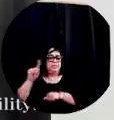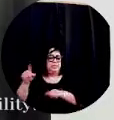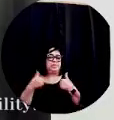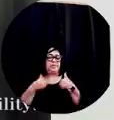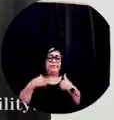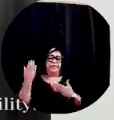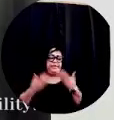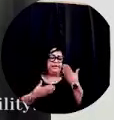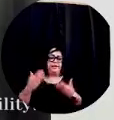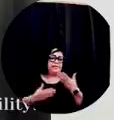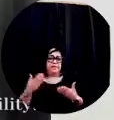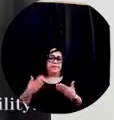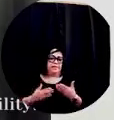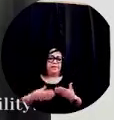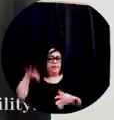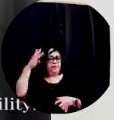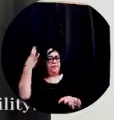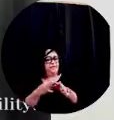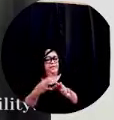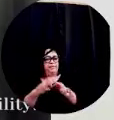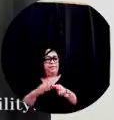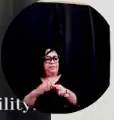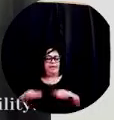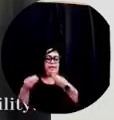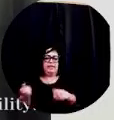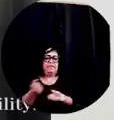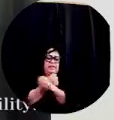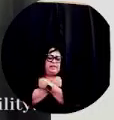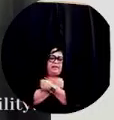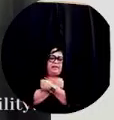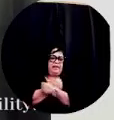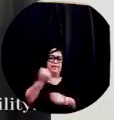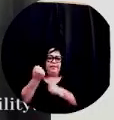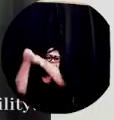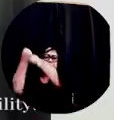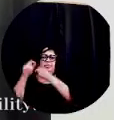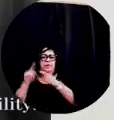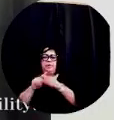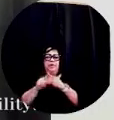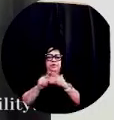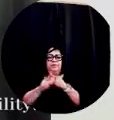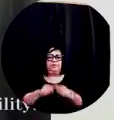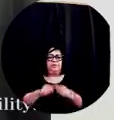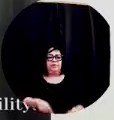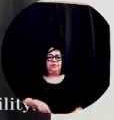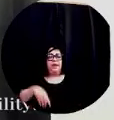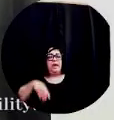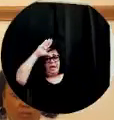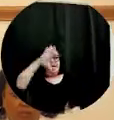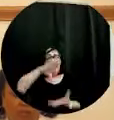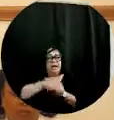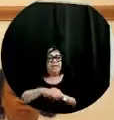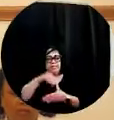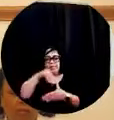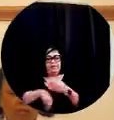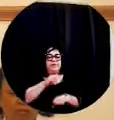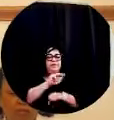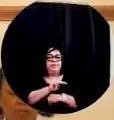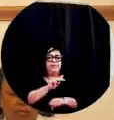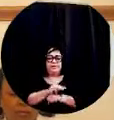providing love and loyal support to her husband in the ministry. First Lady Debra has